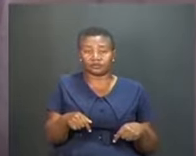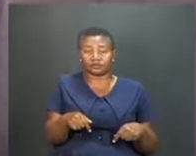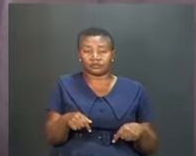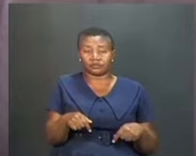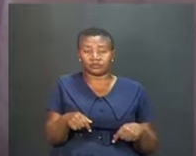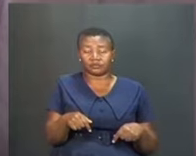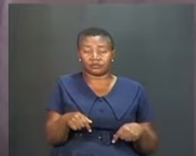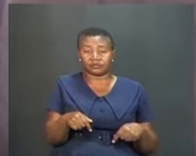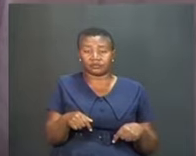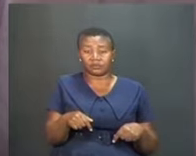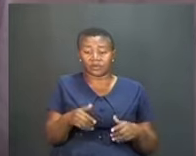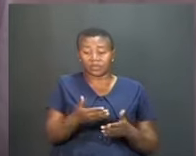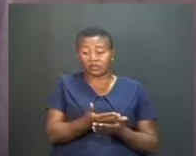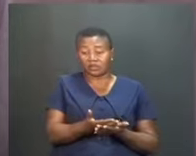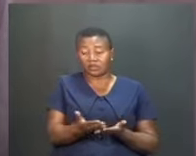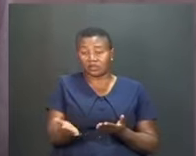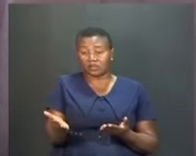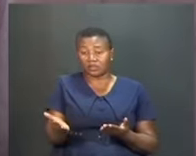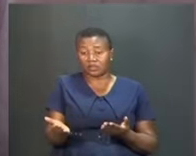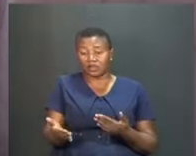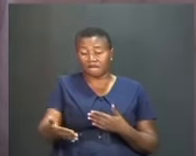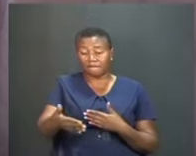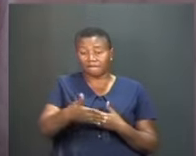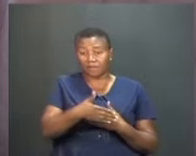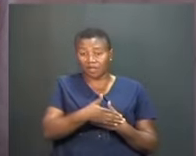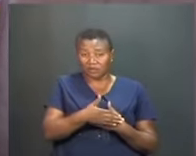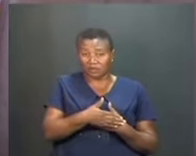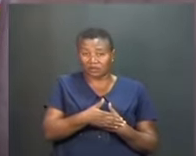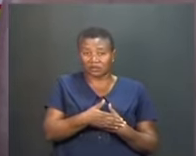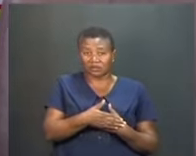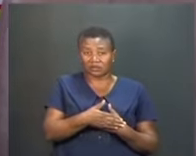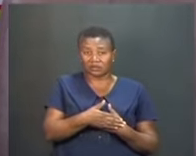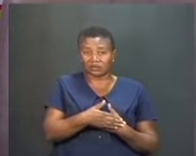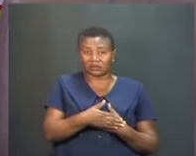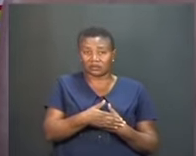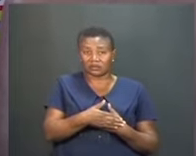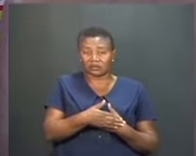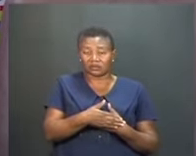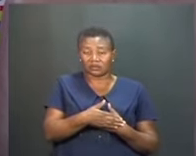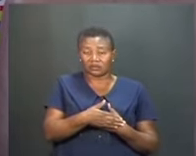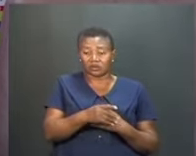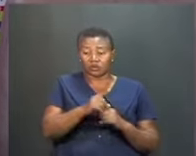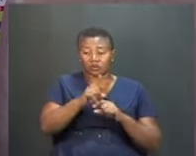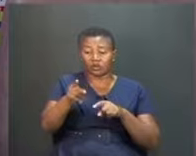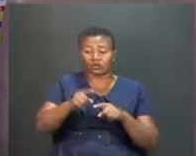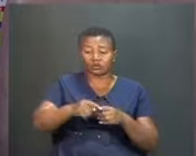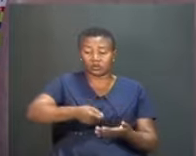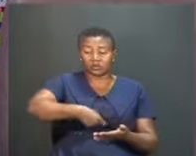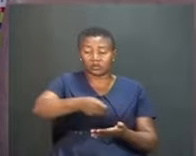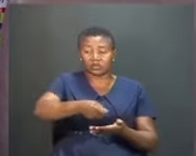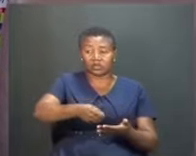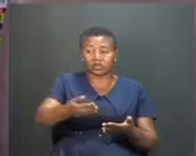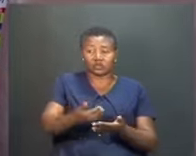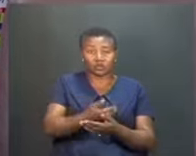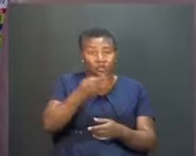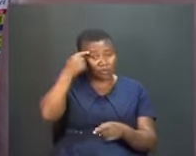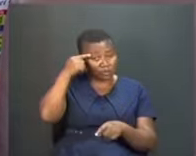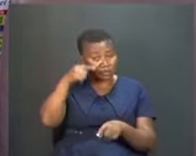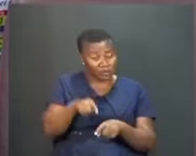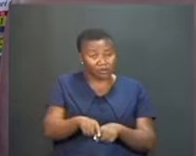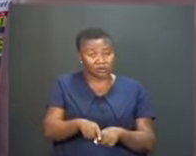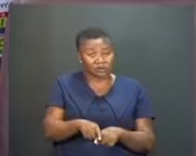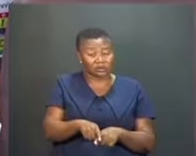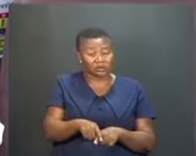thing like this has come back and they've gone to sign a new agreement and all,